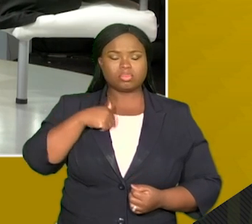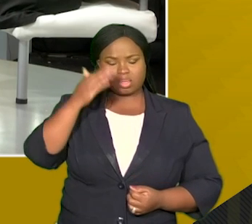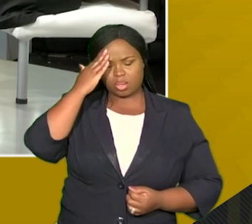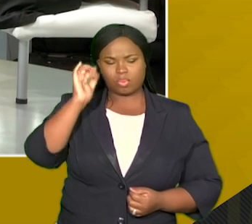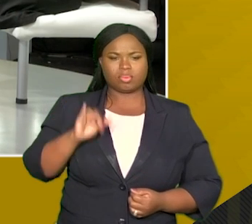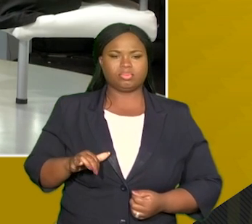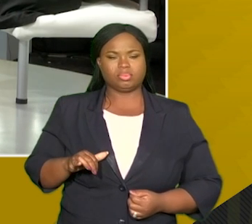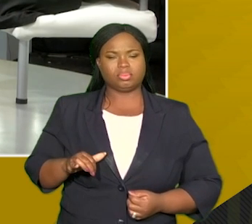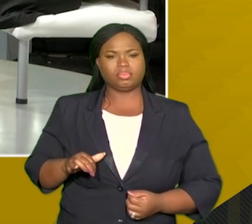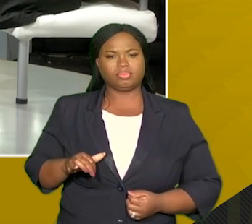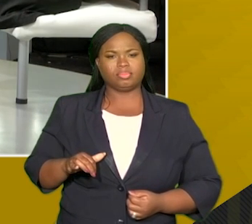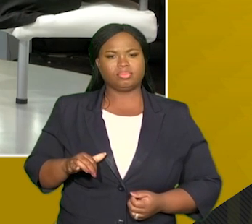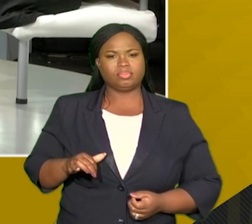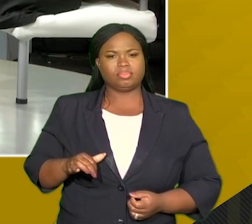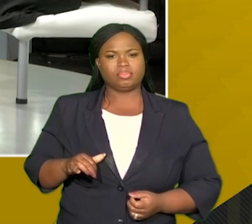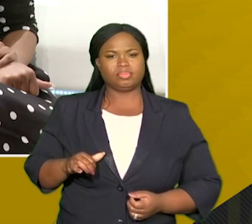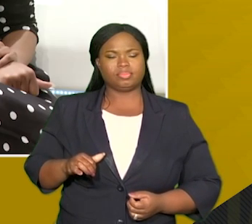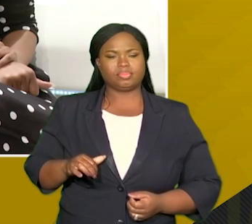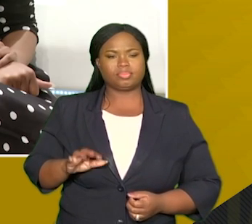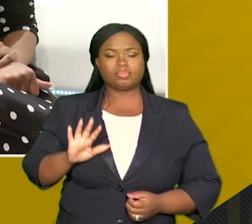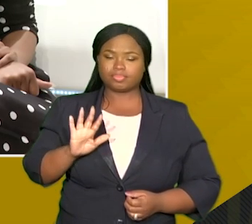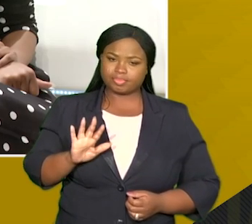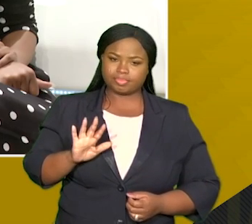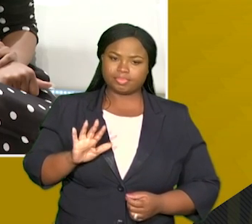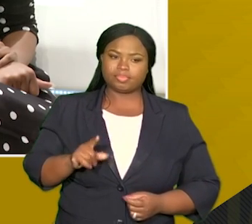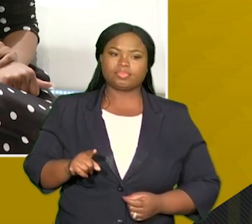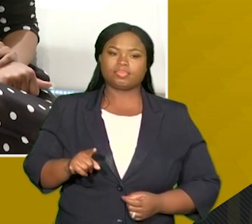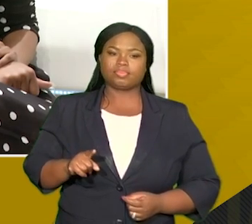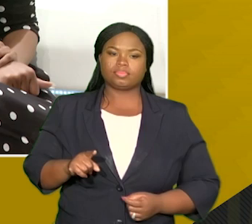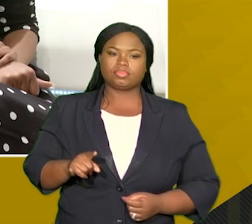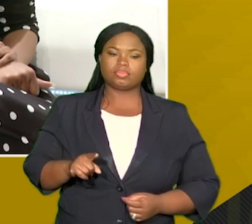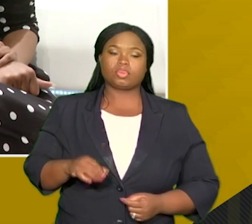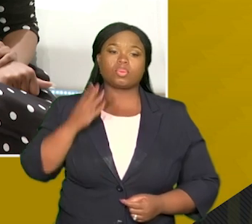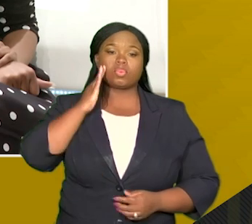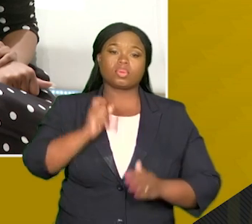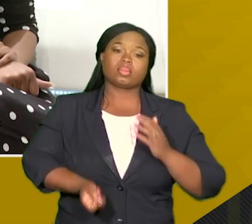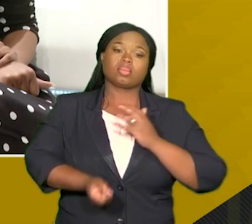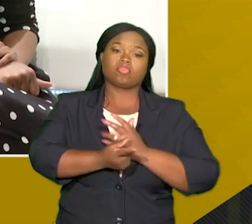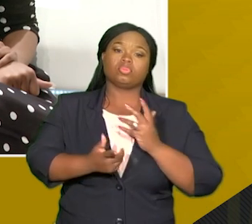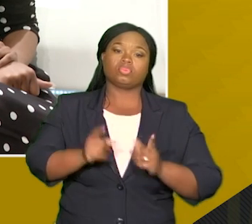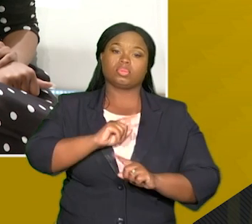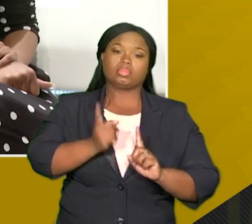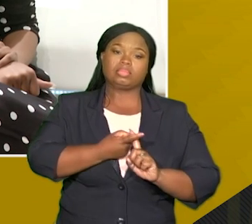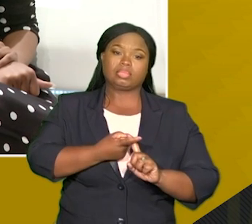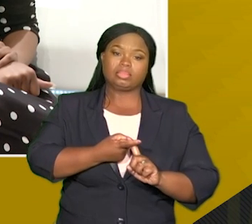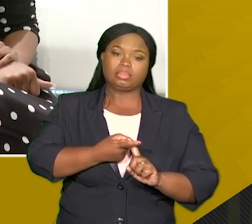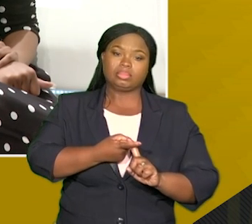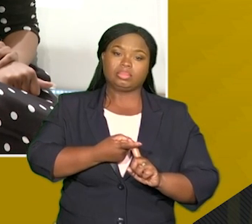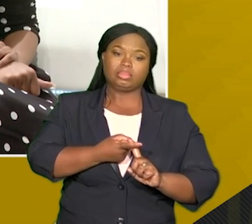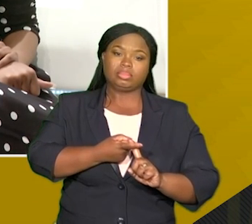that we have just, let me put it this way. Mm. When the incident happened, when there was